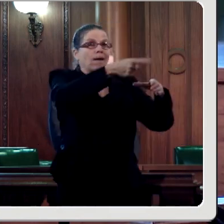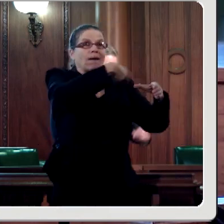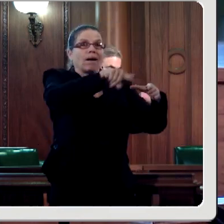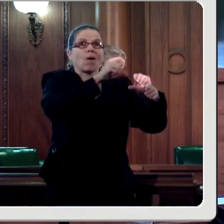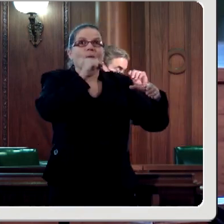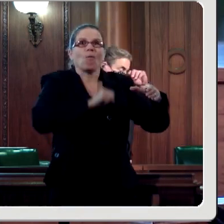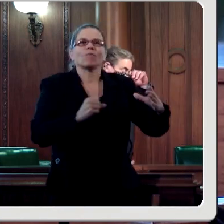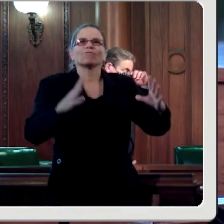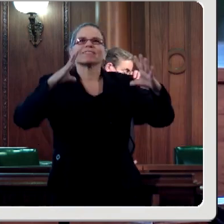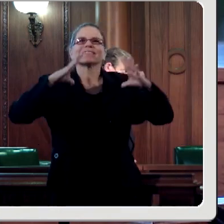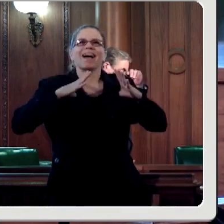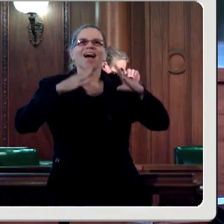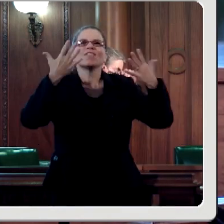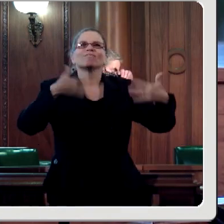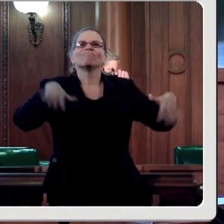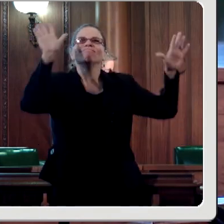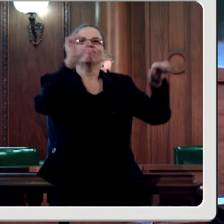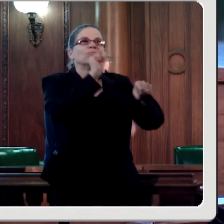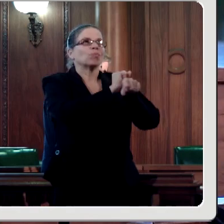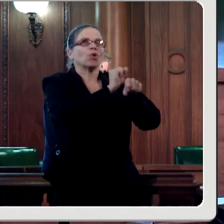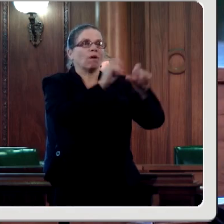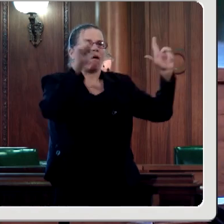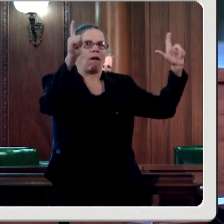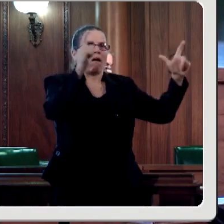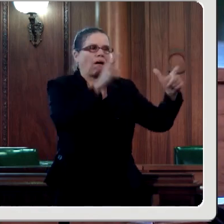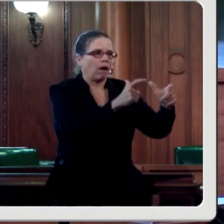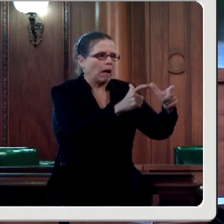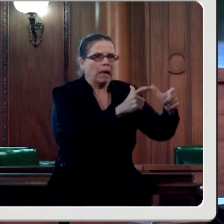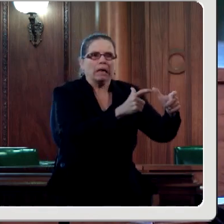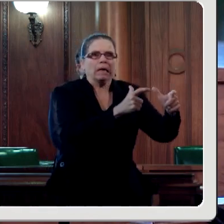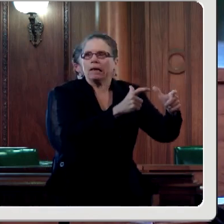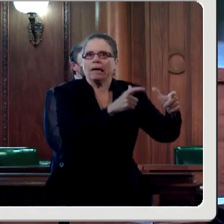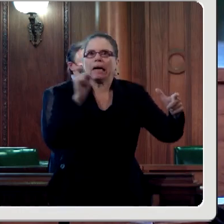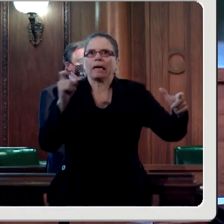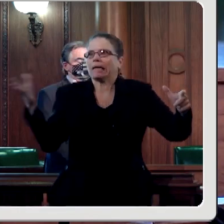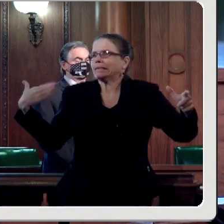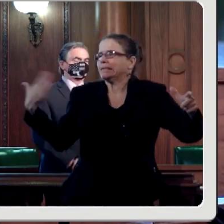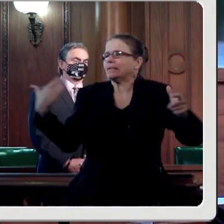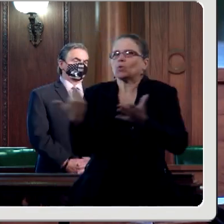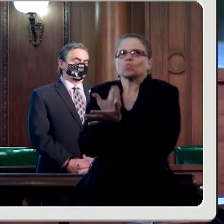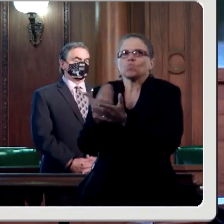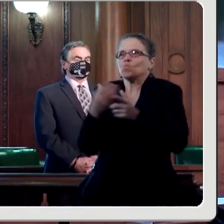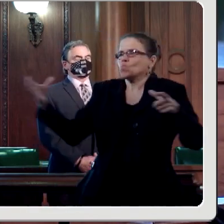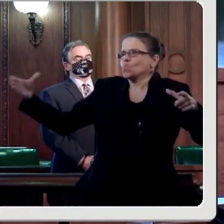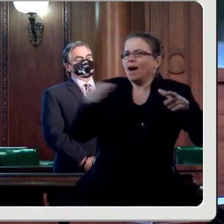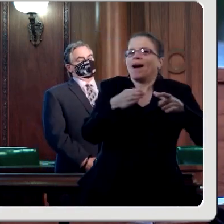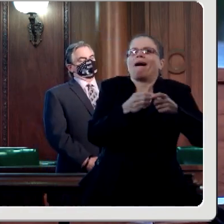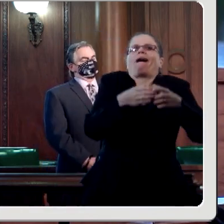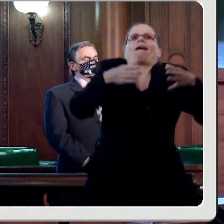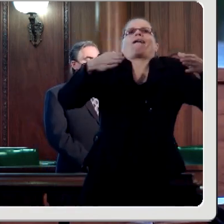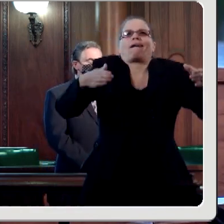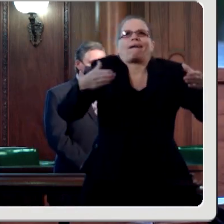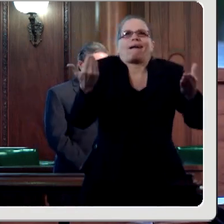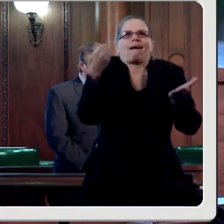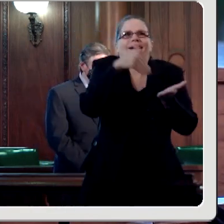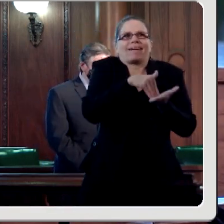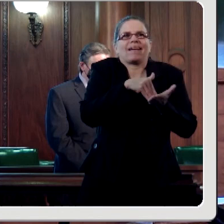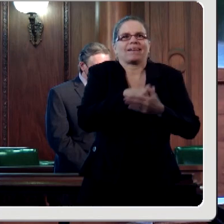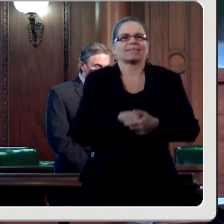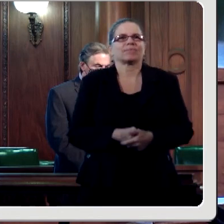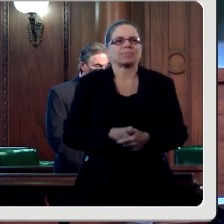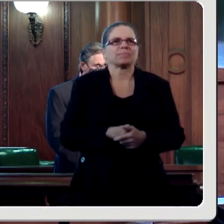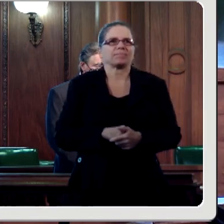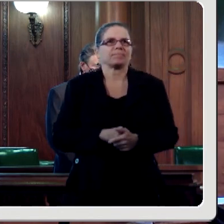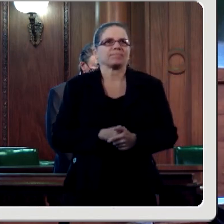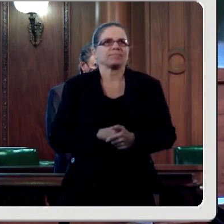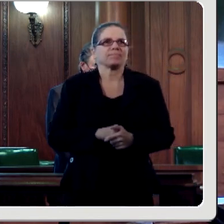well. Also, as the mayor noted, we had several gun arrests again over the weekend. Some